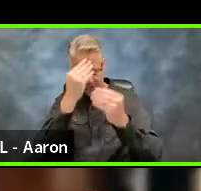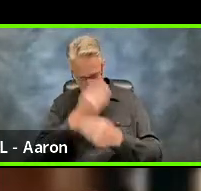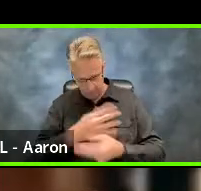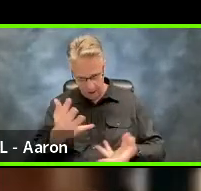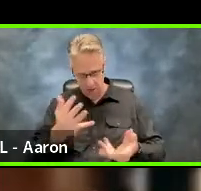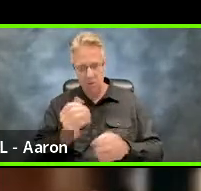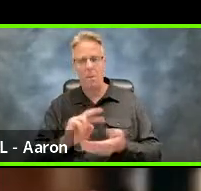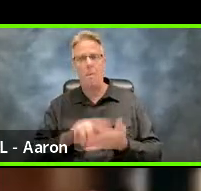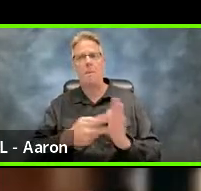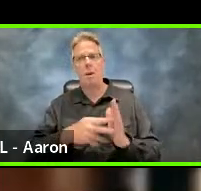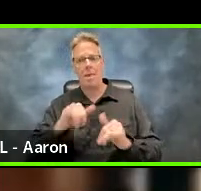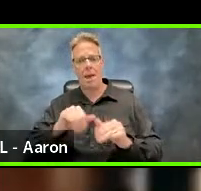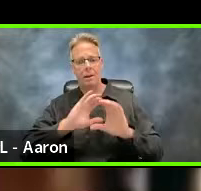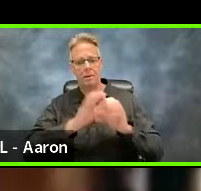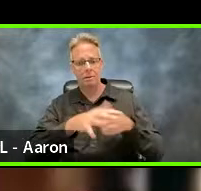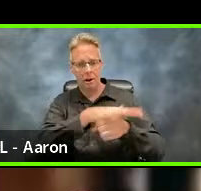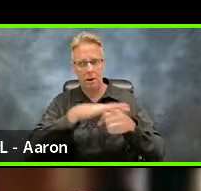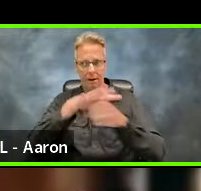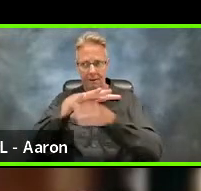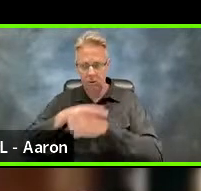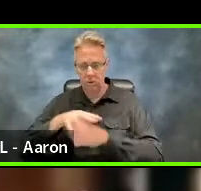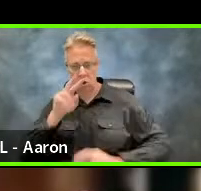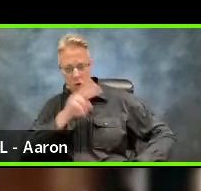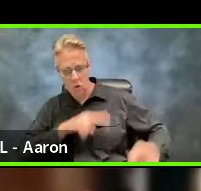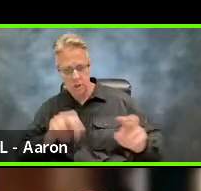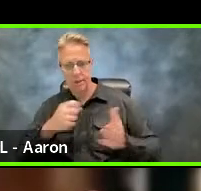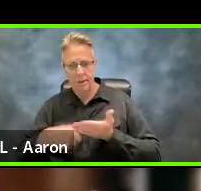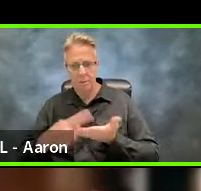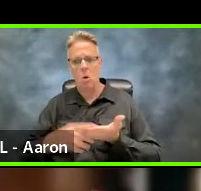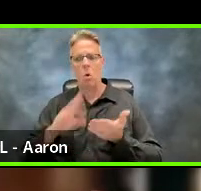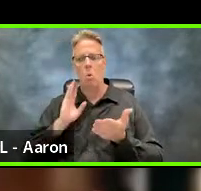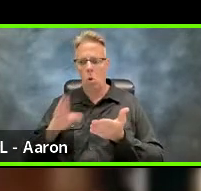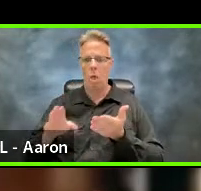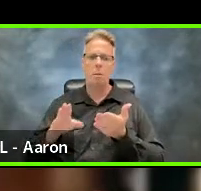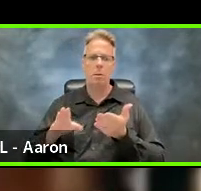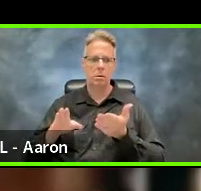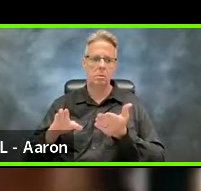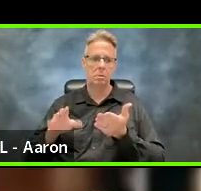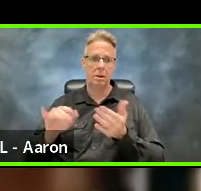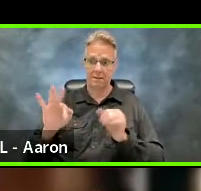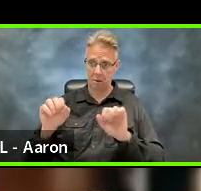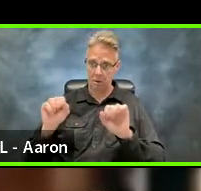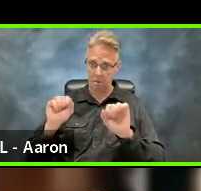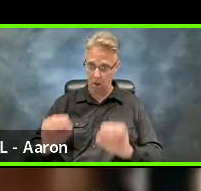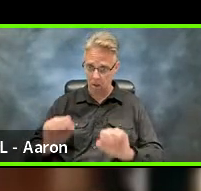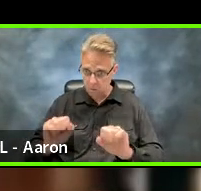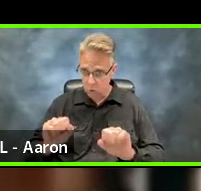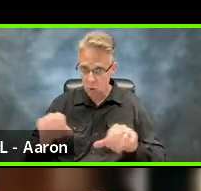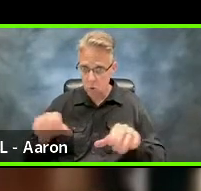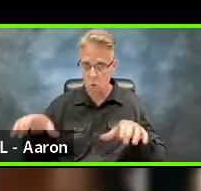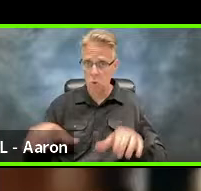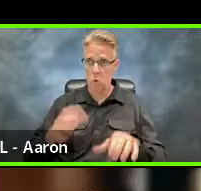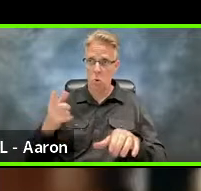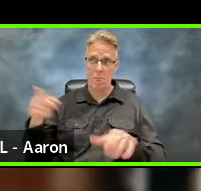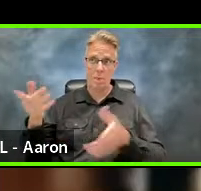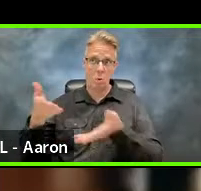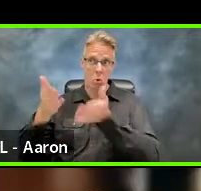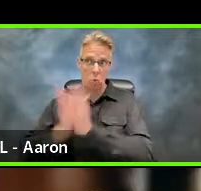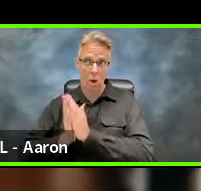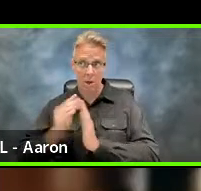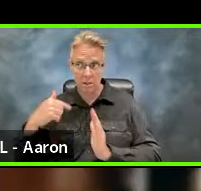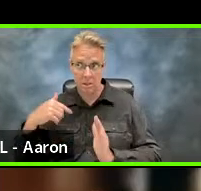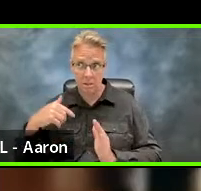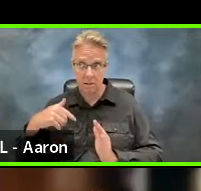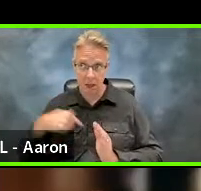that are involved, and then it'll be the explanation if it's possible to even do what's been requested of us, that